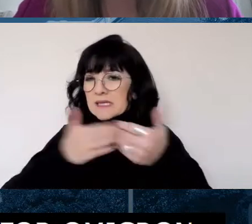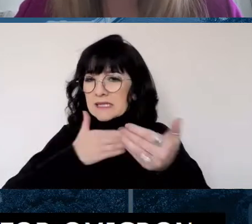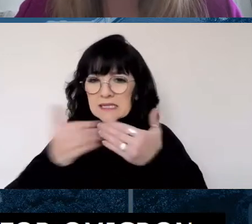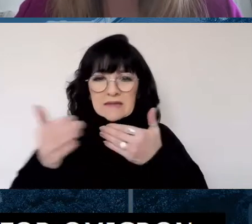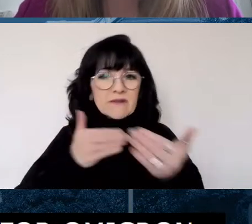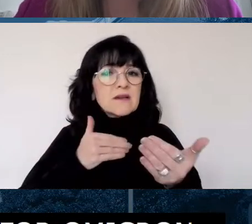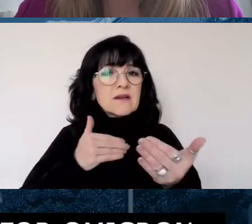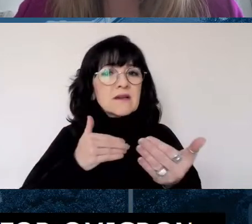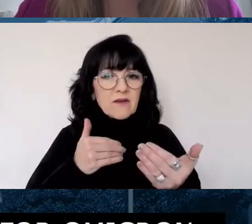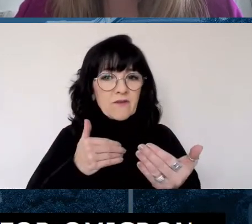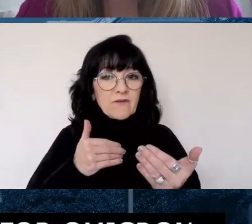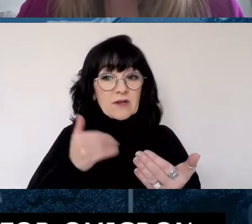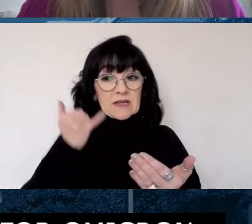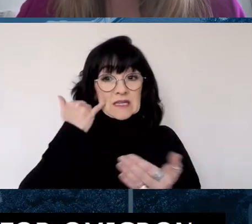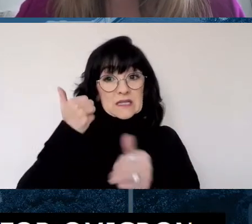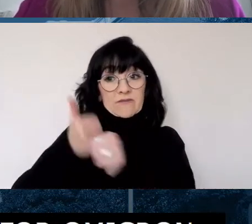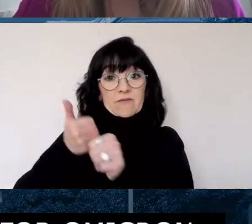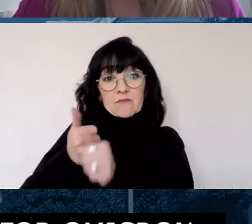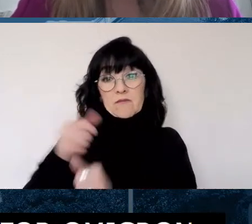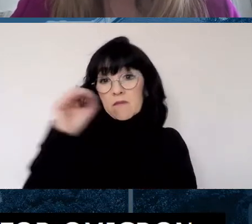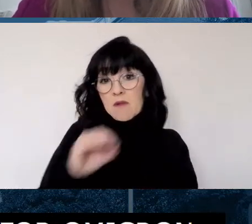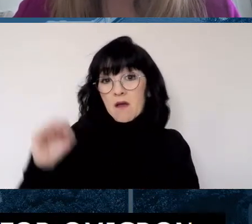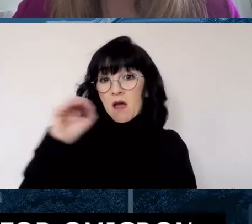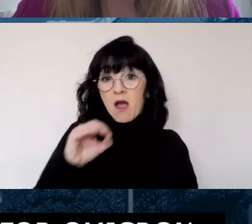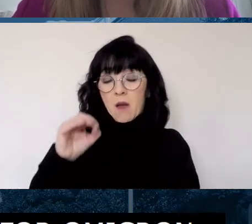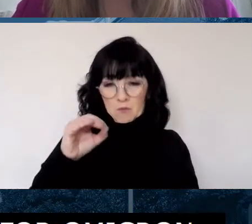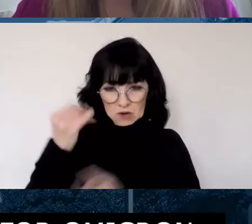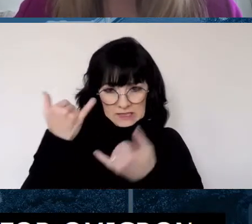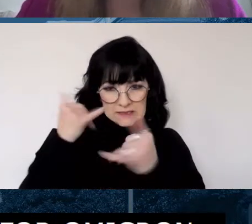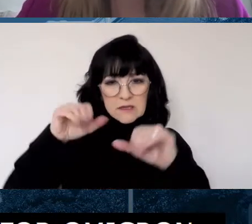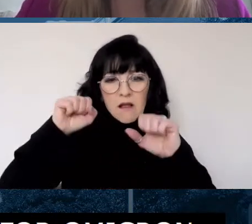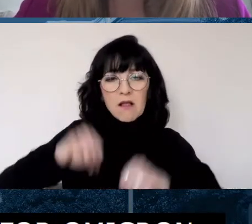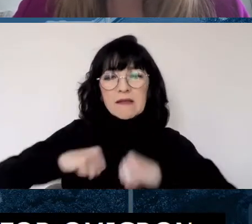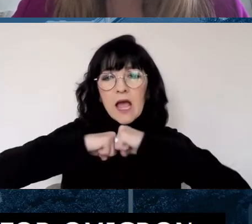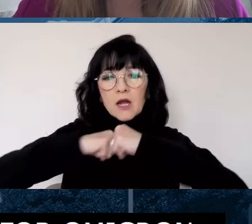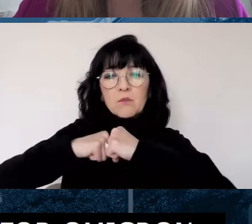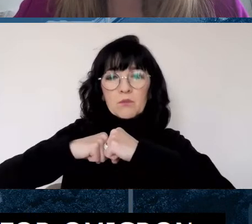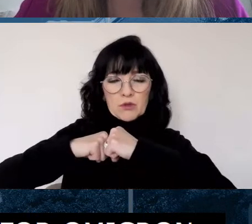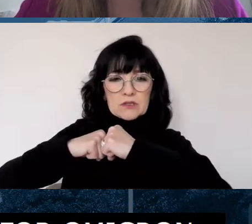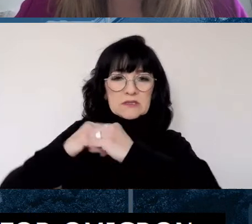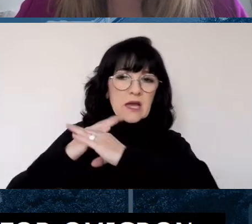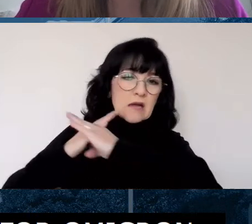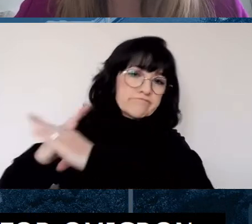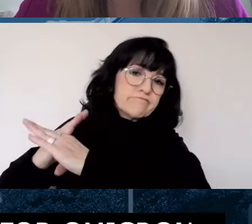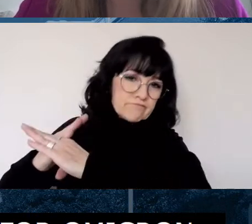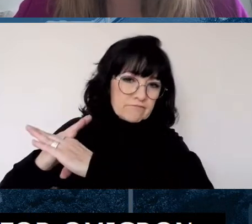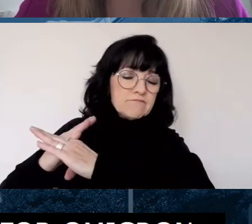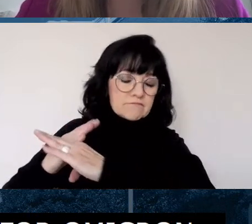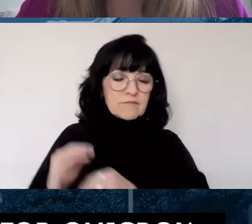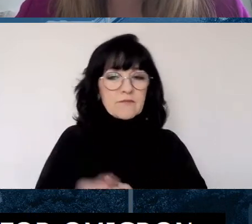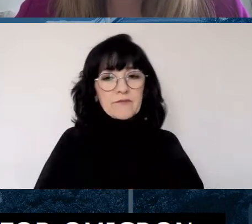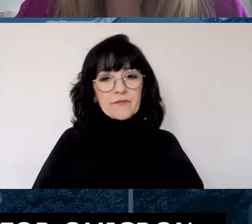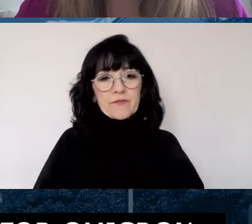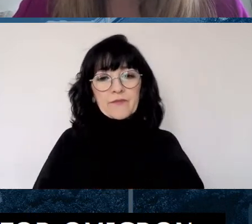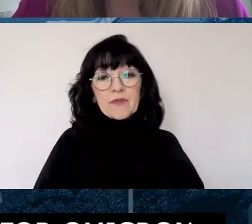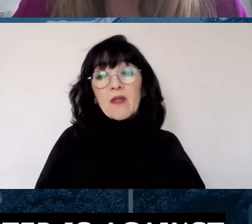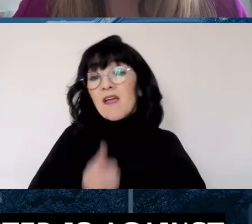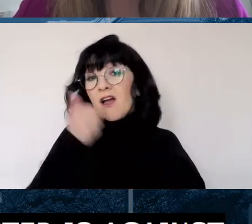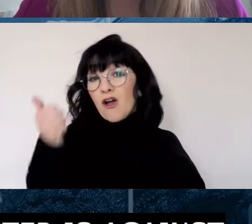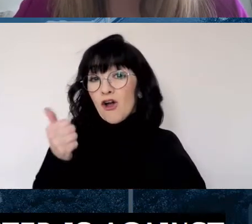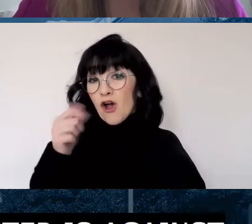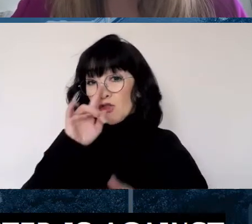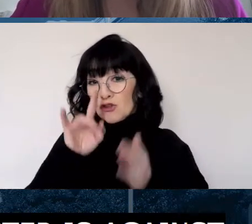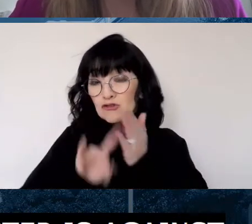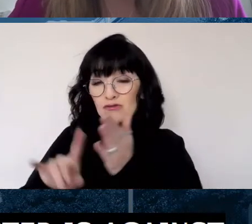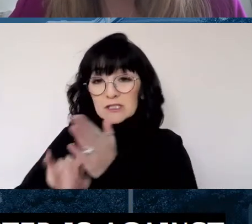strain is Omicron. A second study that was recently released, which came from CDC,